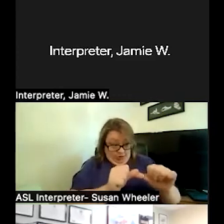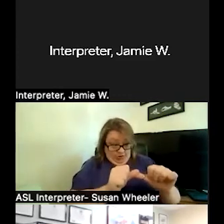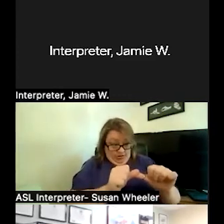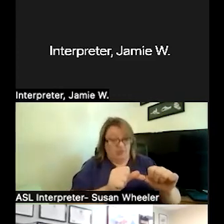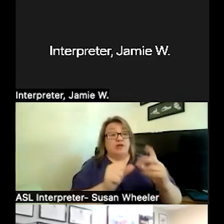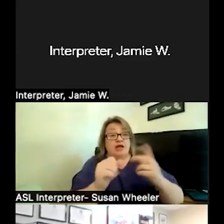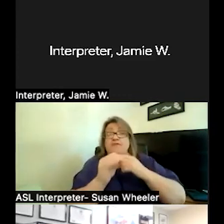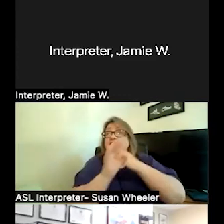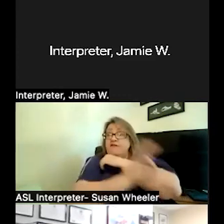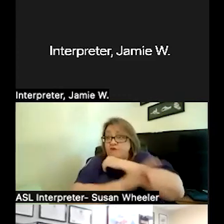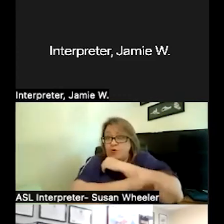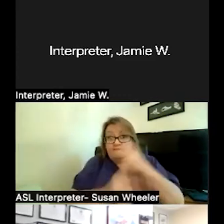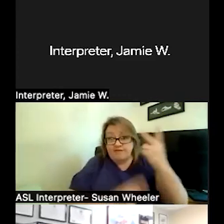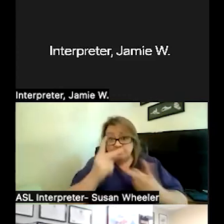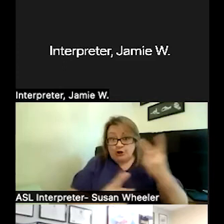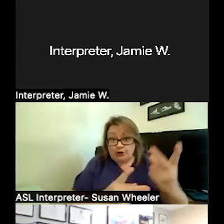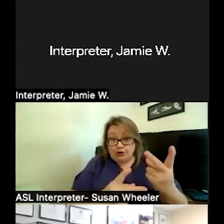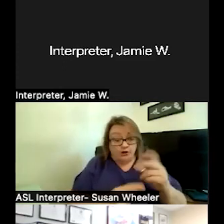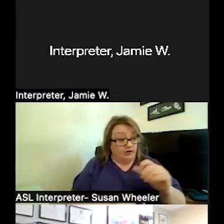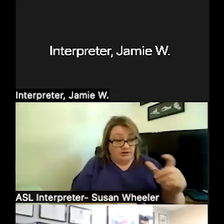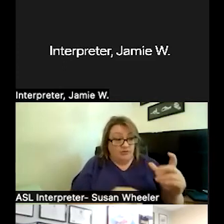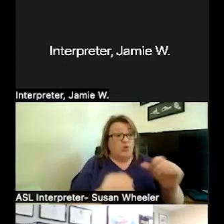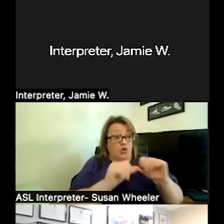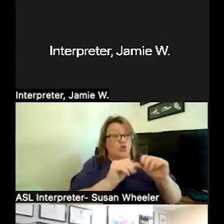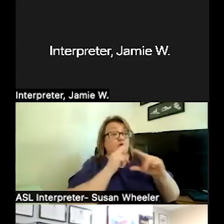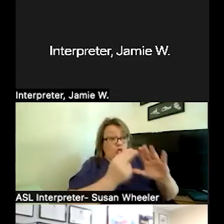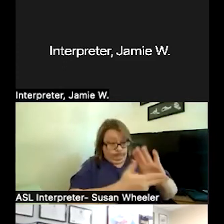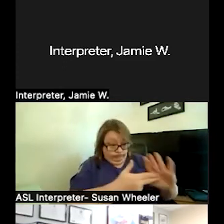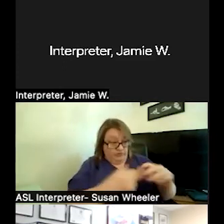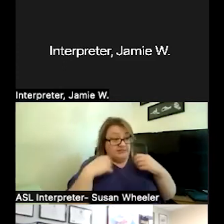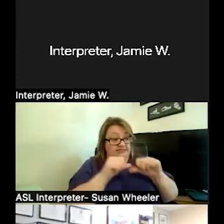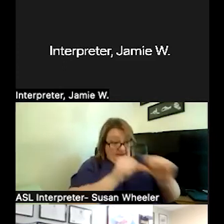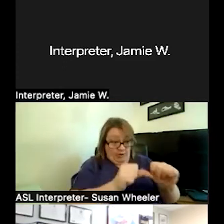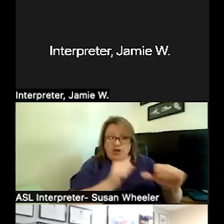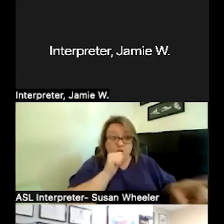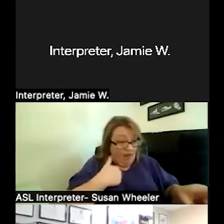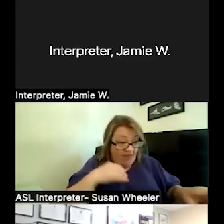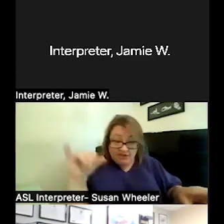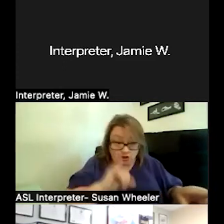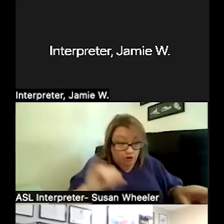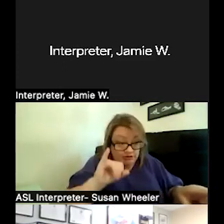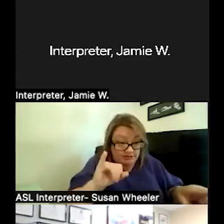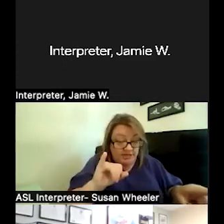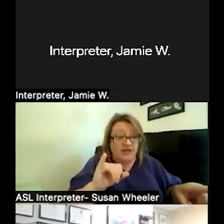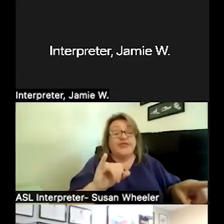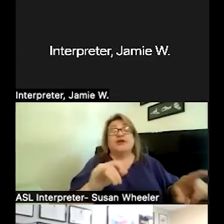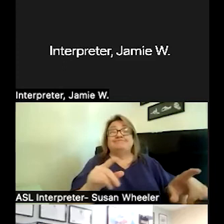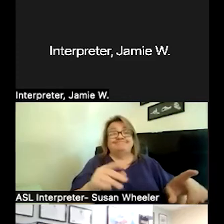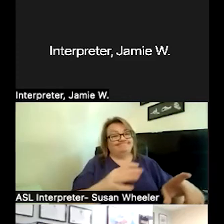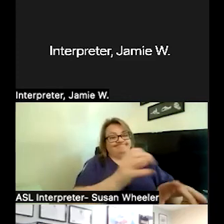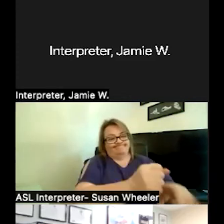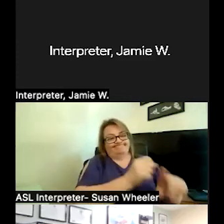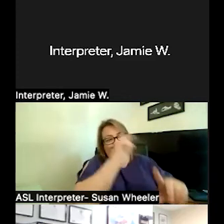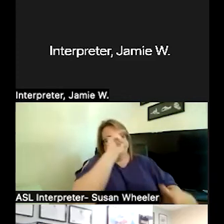foreign traveler does not have medical insurance in the United States, they are entirely